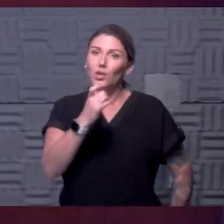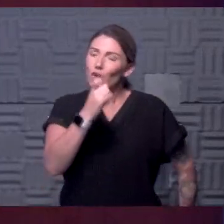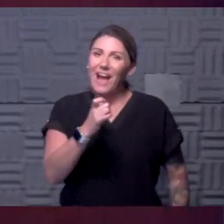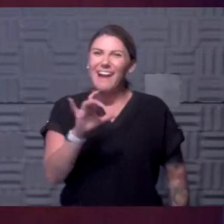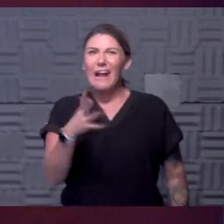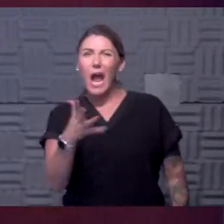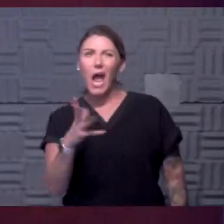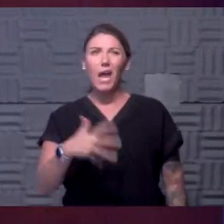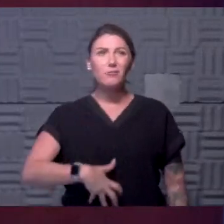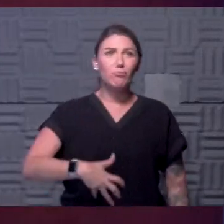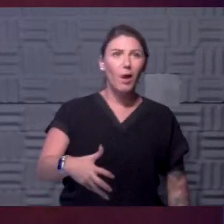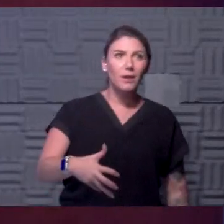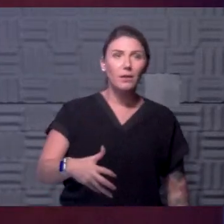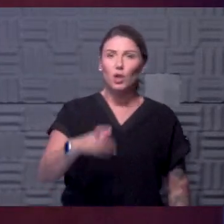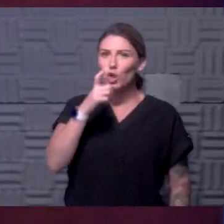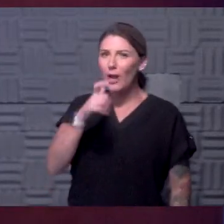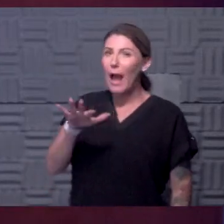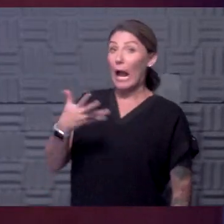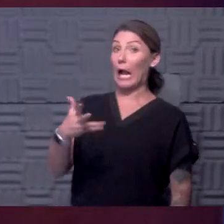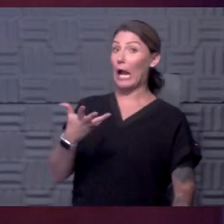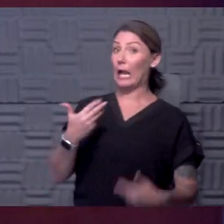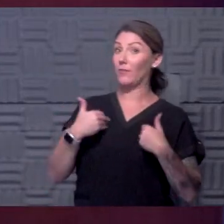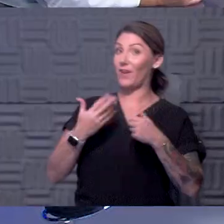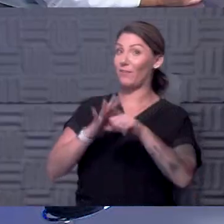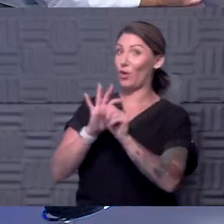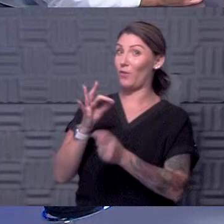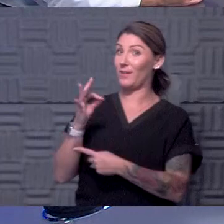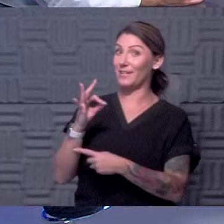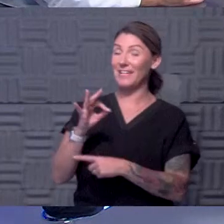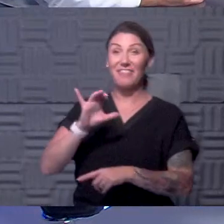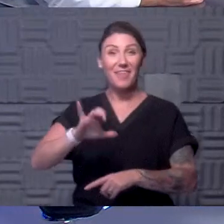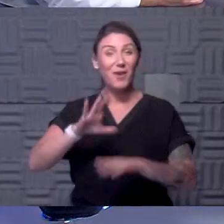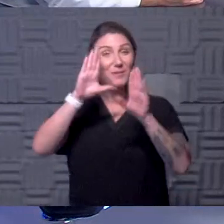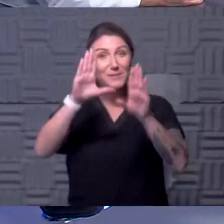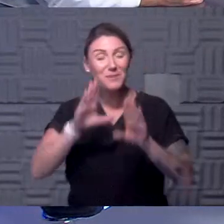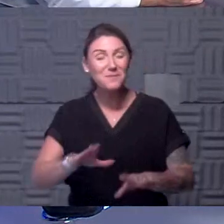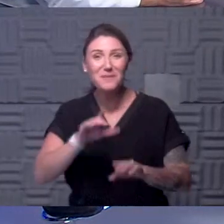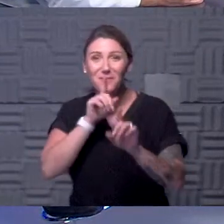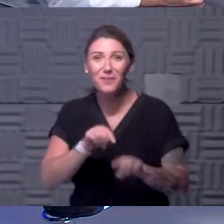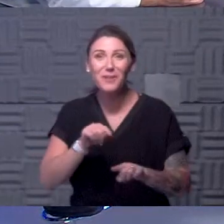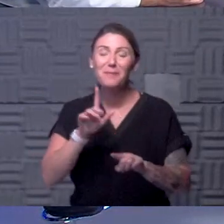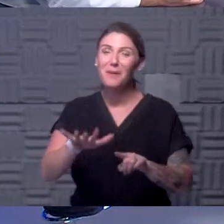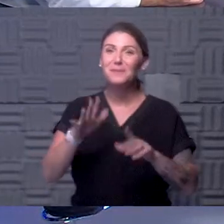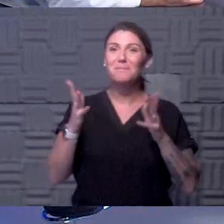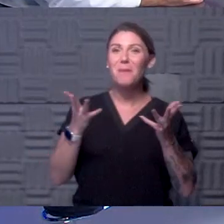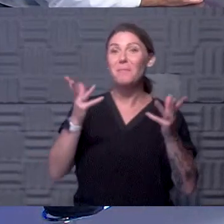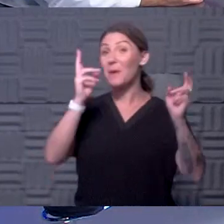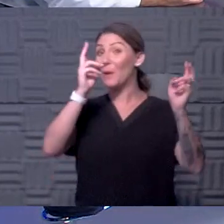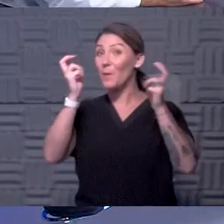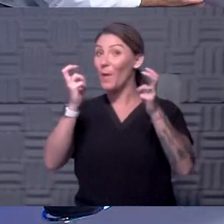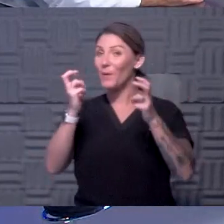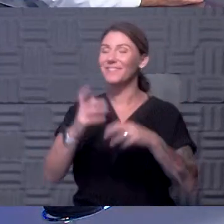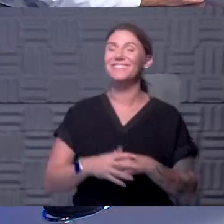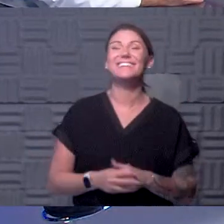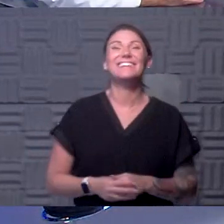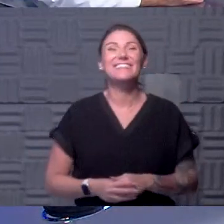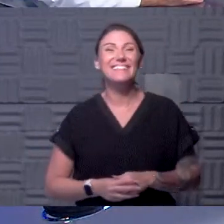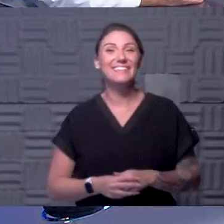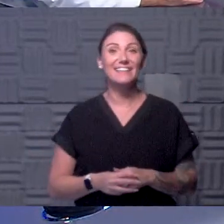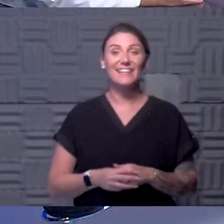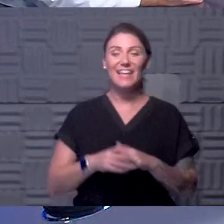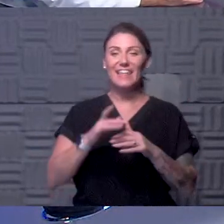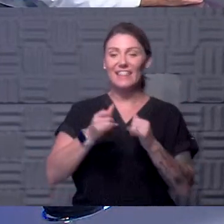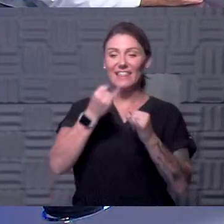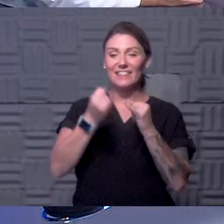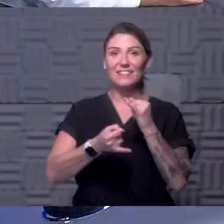So, it's just, That's right. a good answer. That may be the quote of the That's day. Last question, and I'm kind of morphing. A